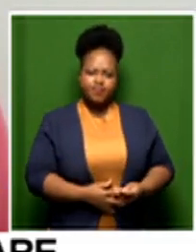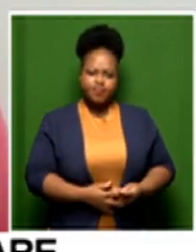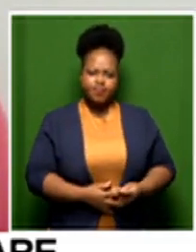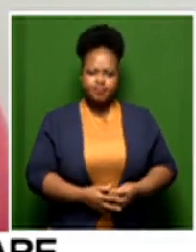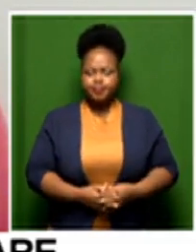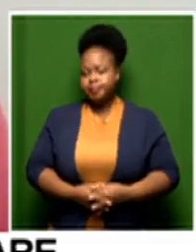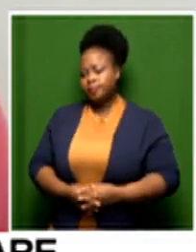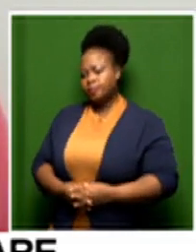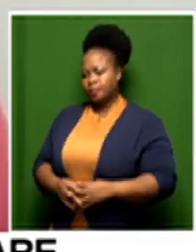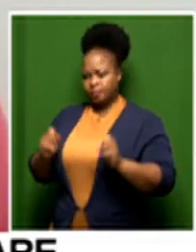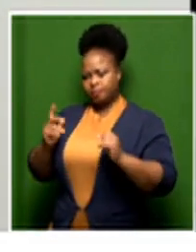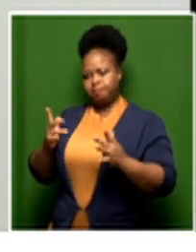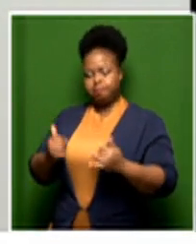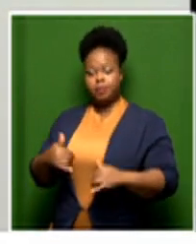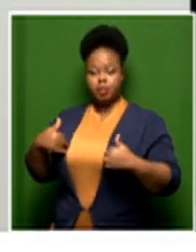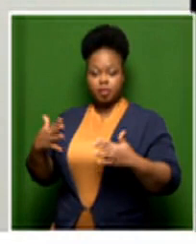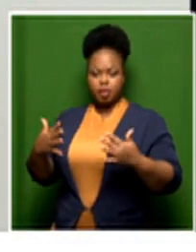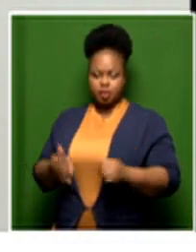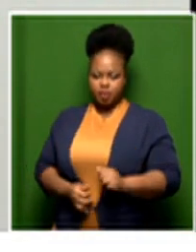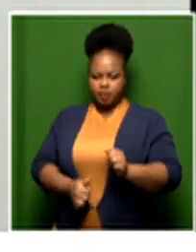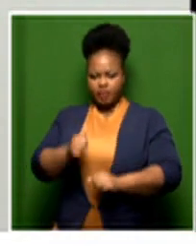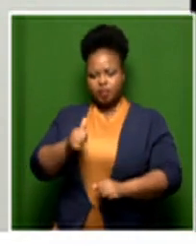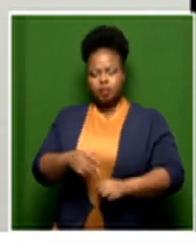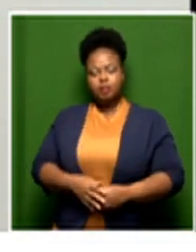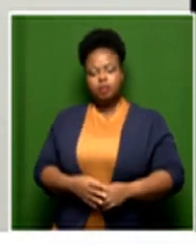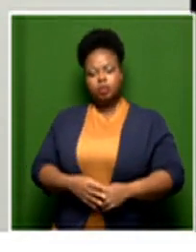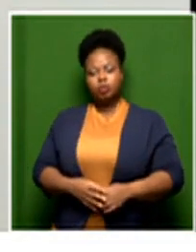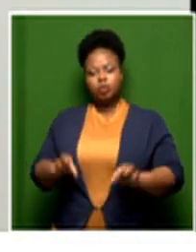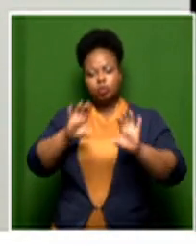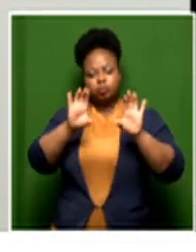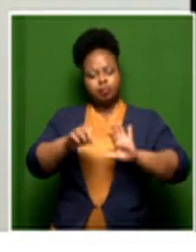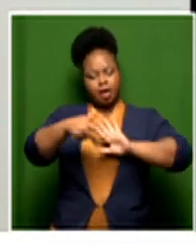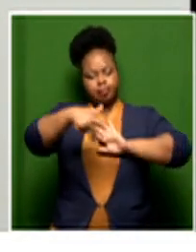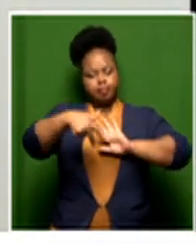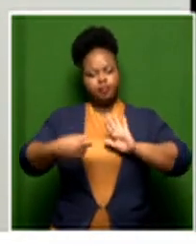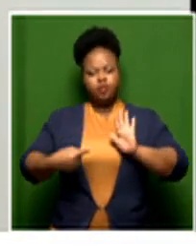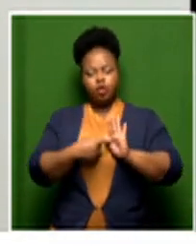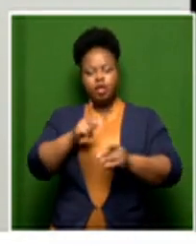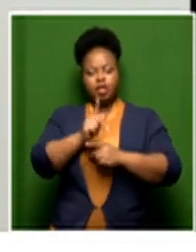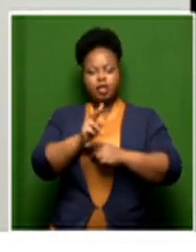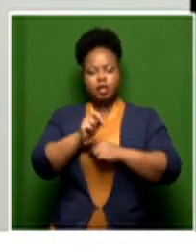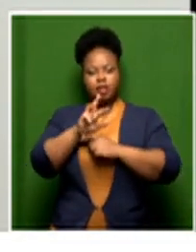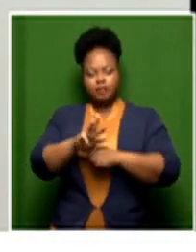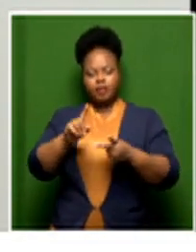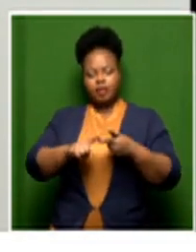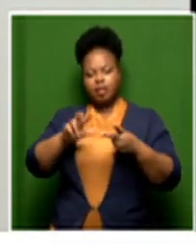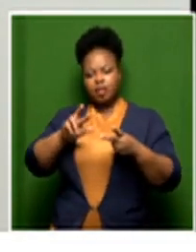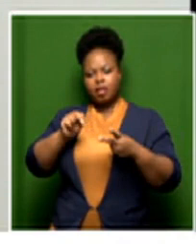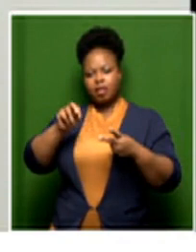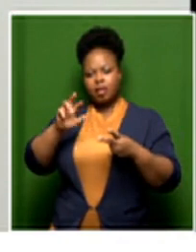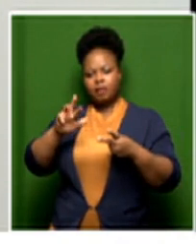so let me start off by saying the certifications on these particular masks, so your KN95, your N95,